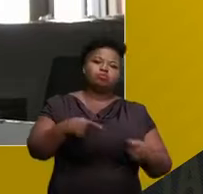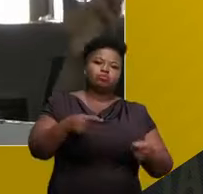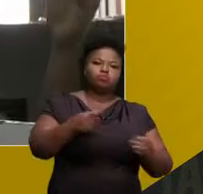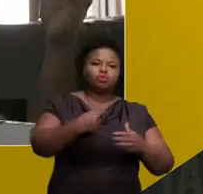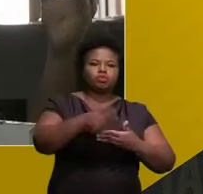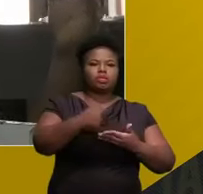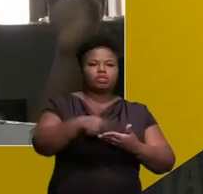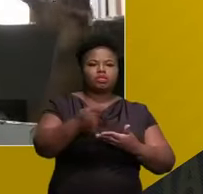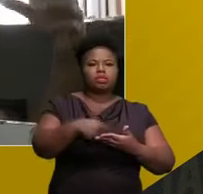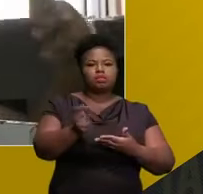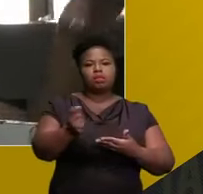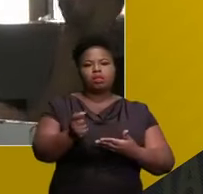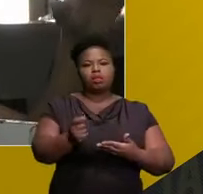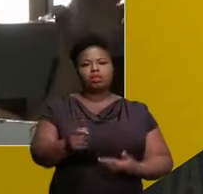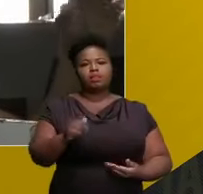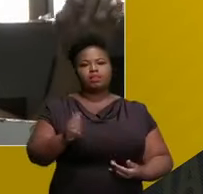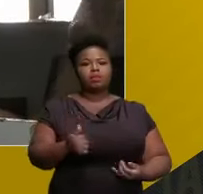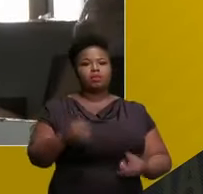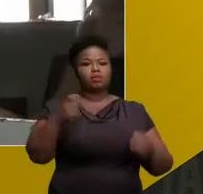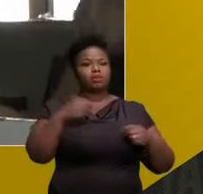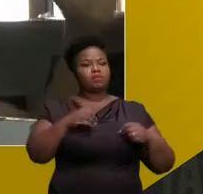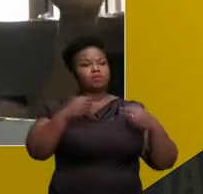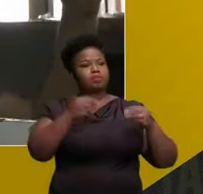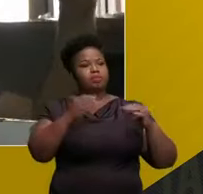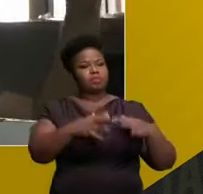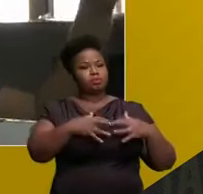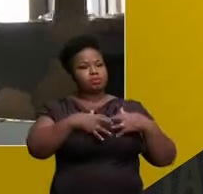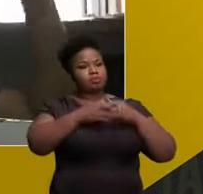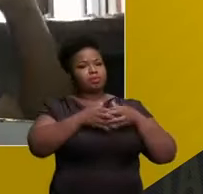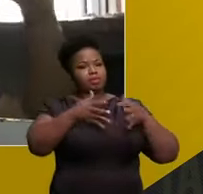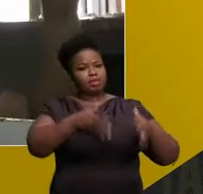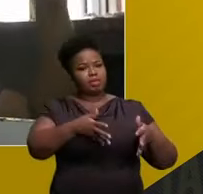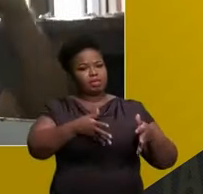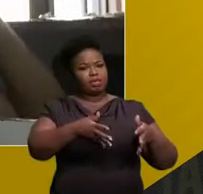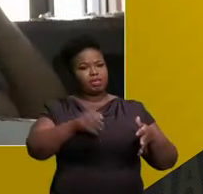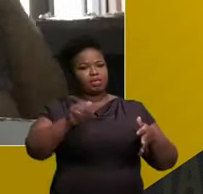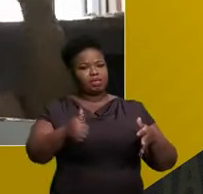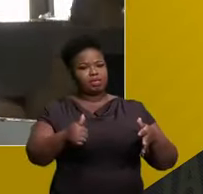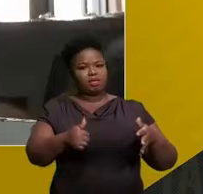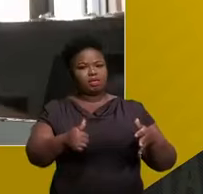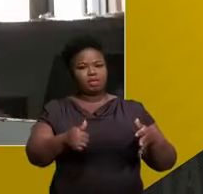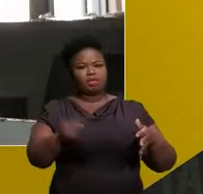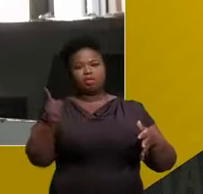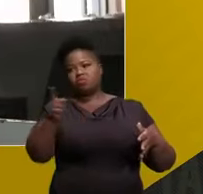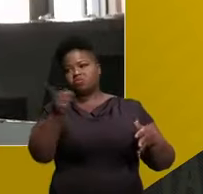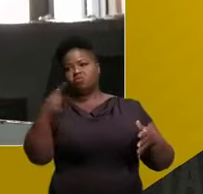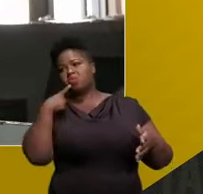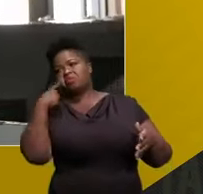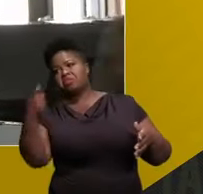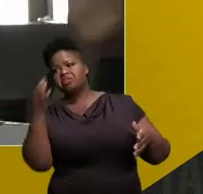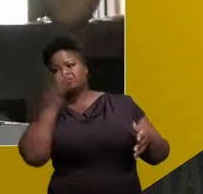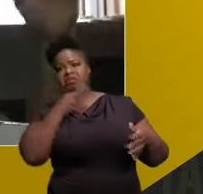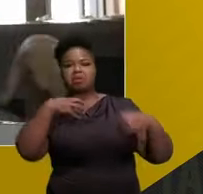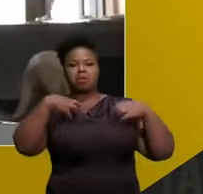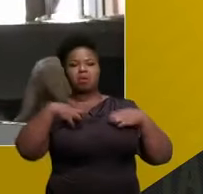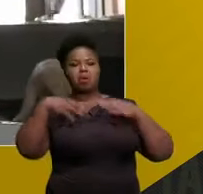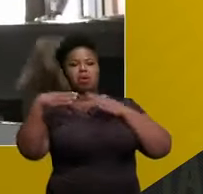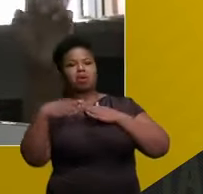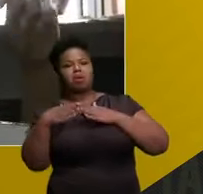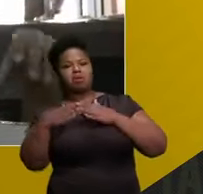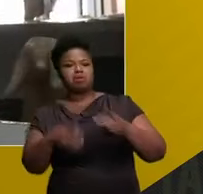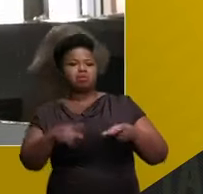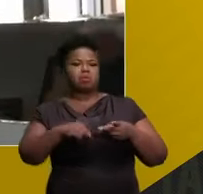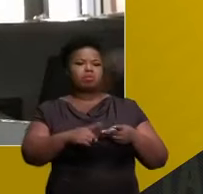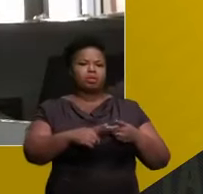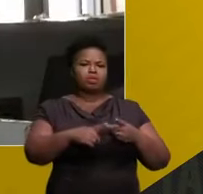So when we open the business here, we sell our land, we sell our house, that side, we bring it some money